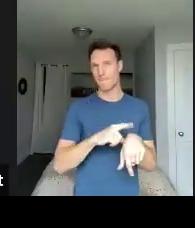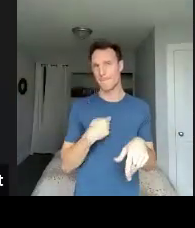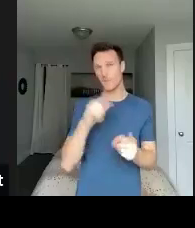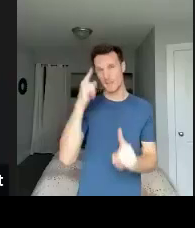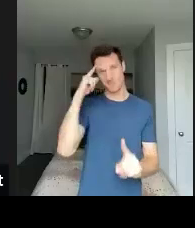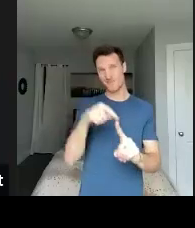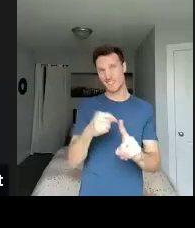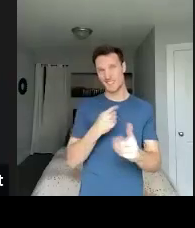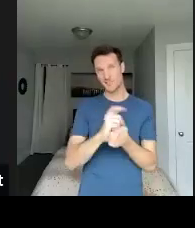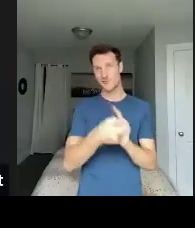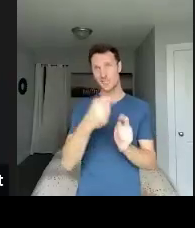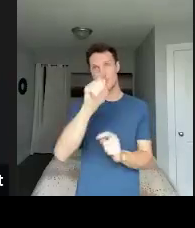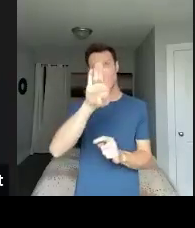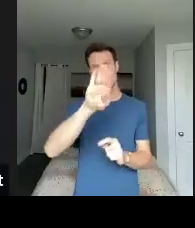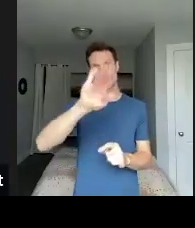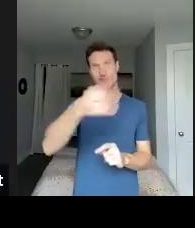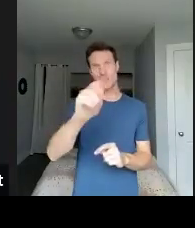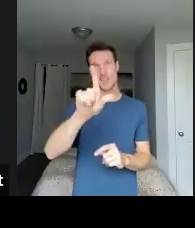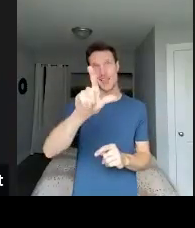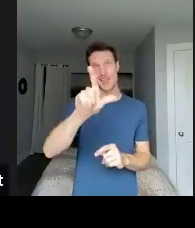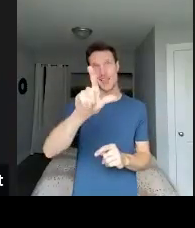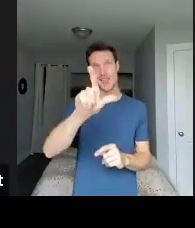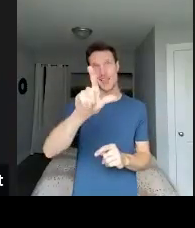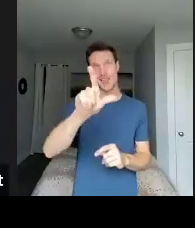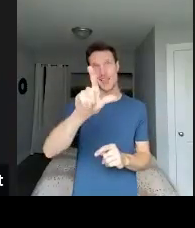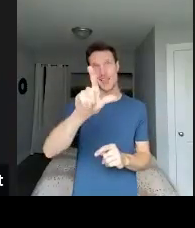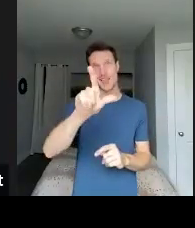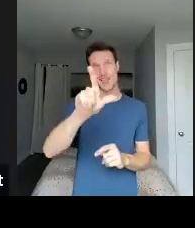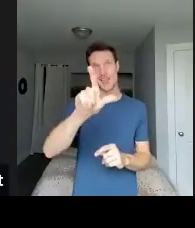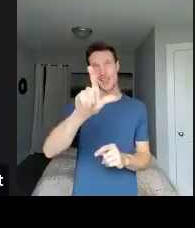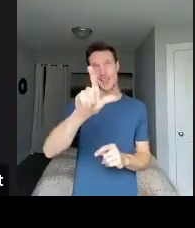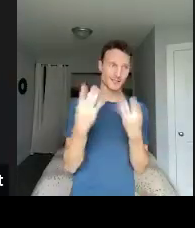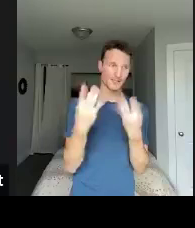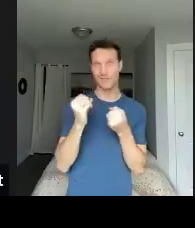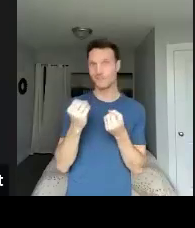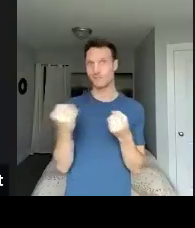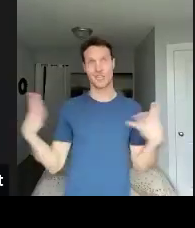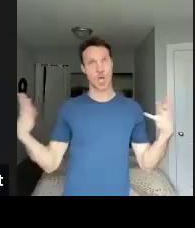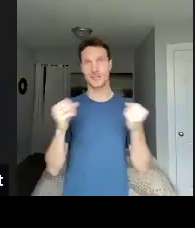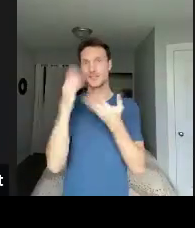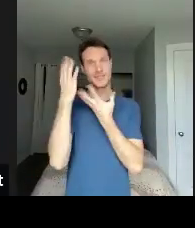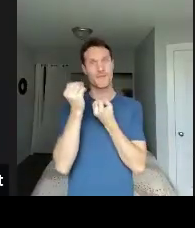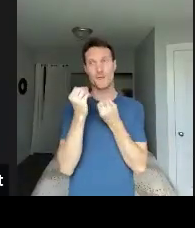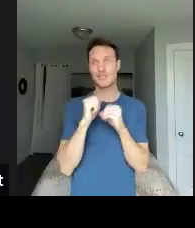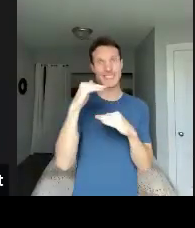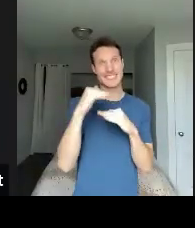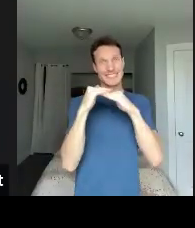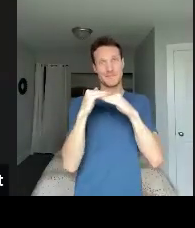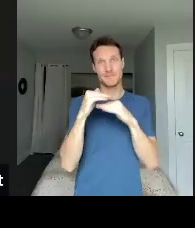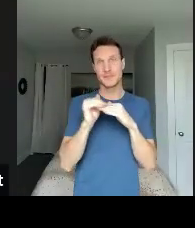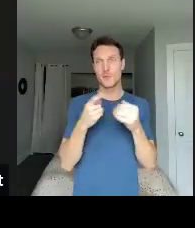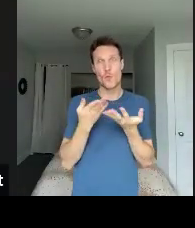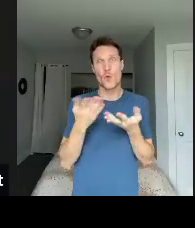So a lot of this information is kind of limited on what we can put out. We want to ensure that stakeholder information